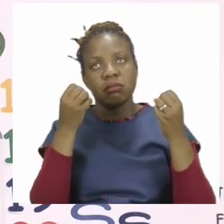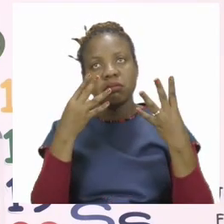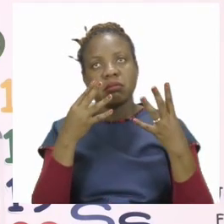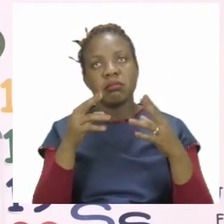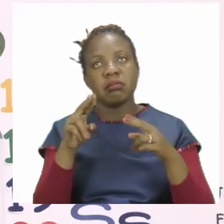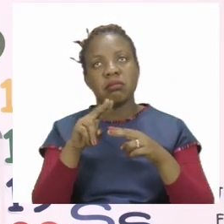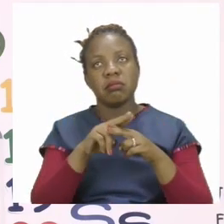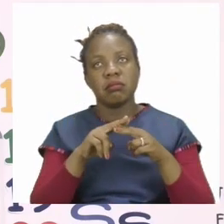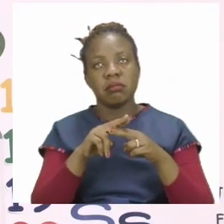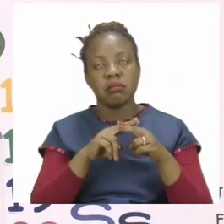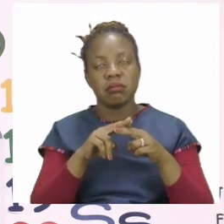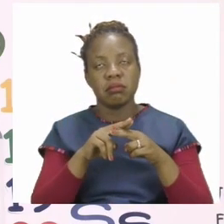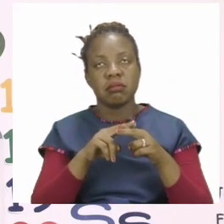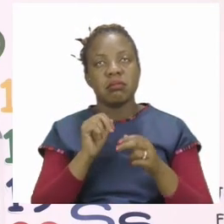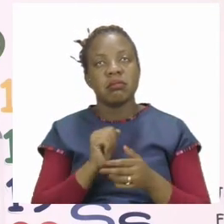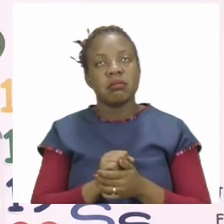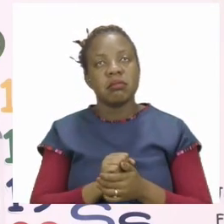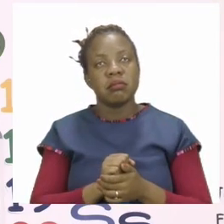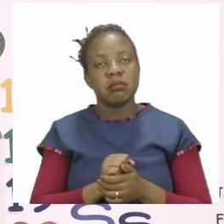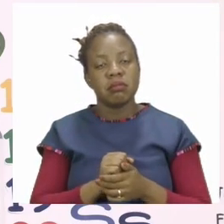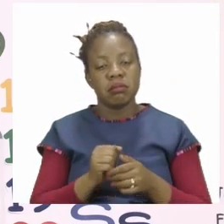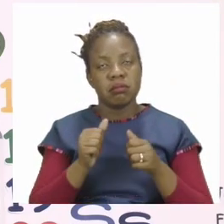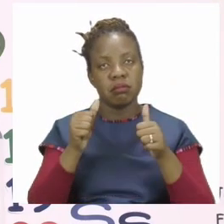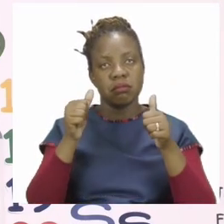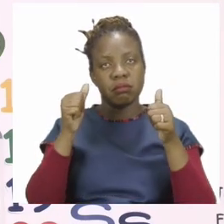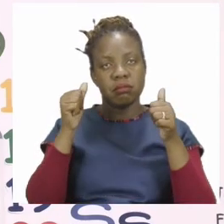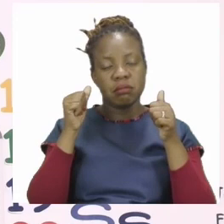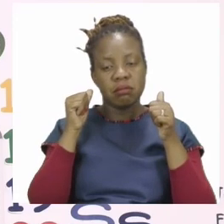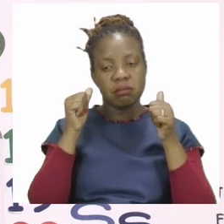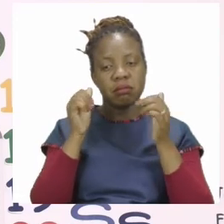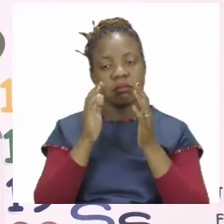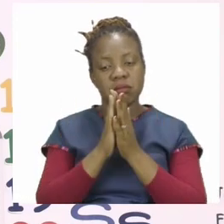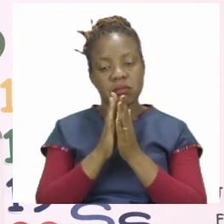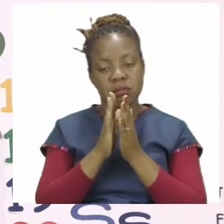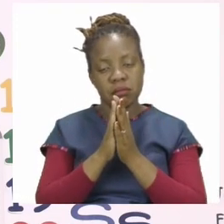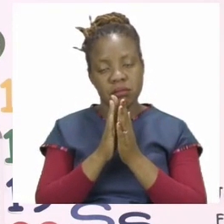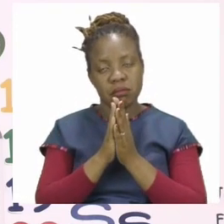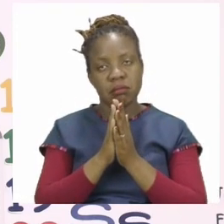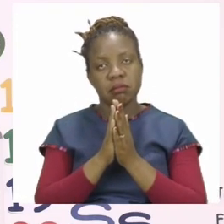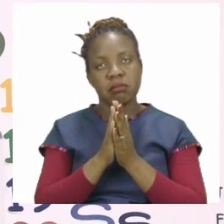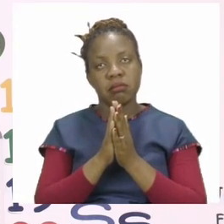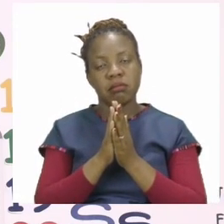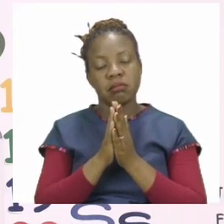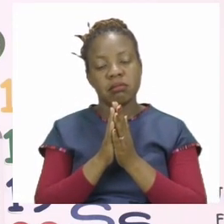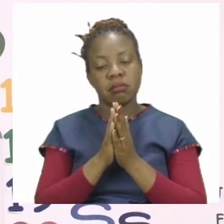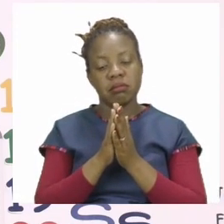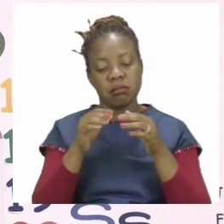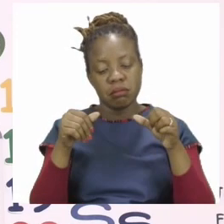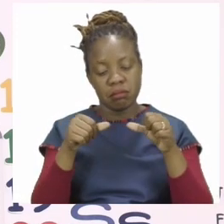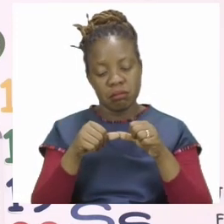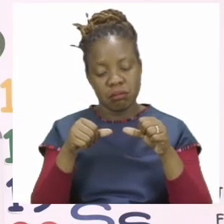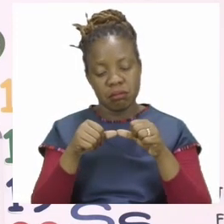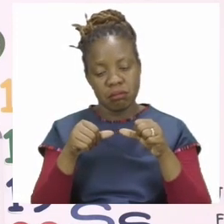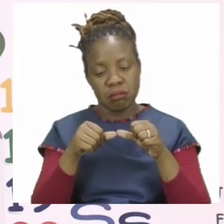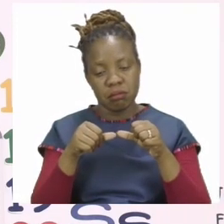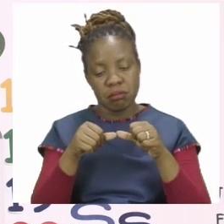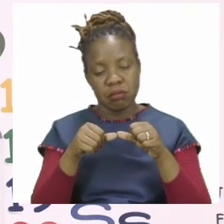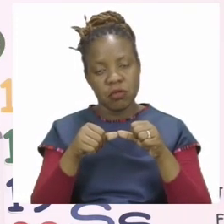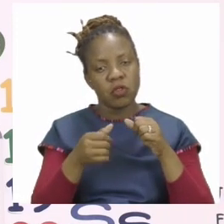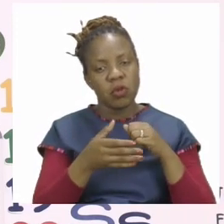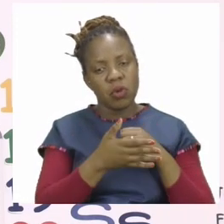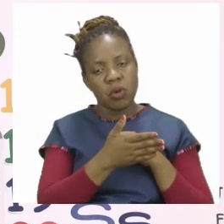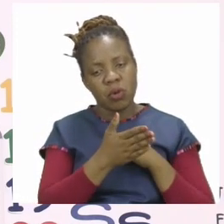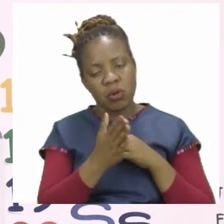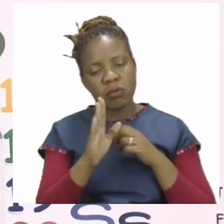and measure the surface area of all the items shown or given to you at number 1.